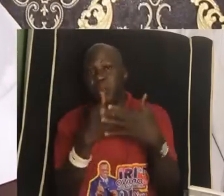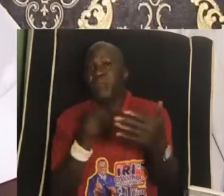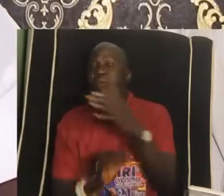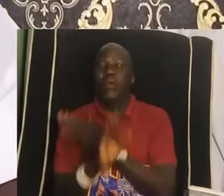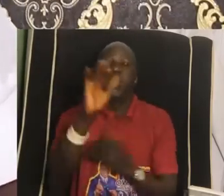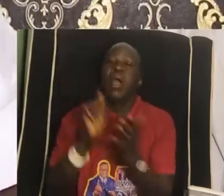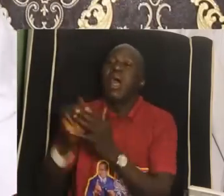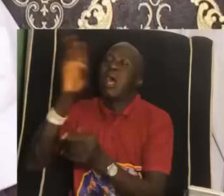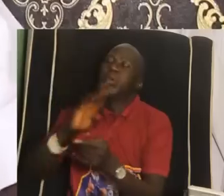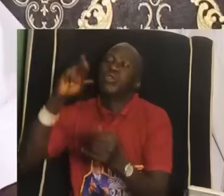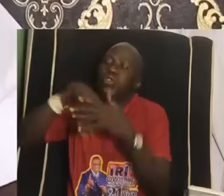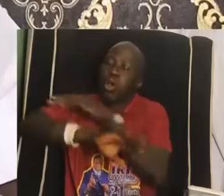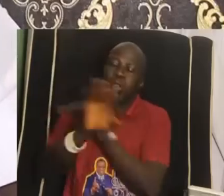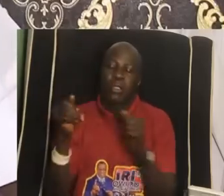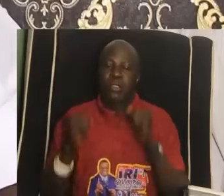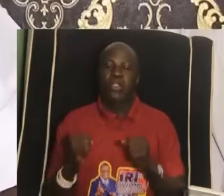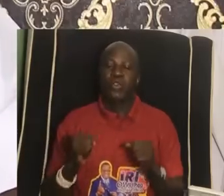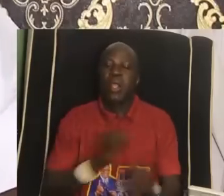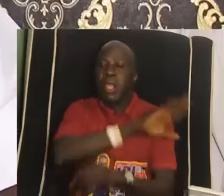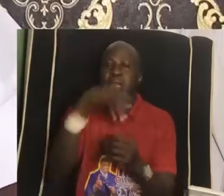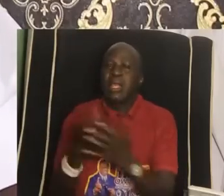before God. He used all his